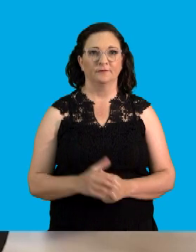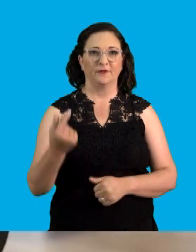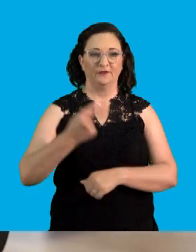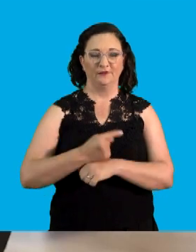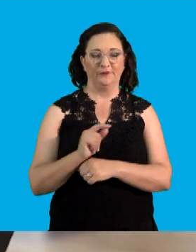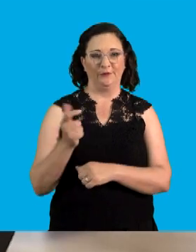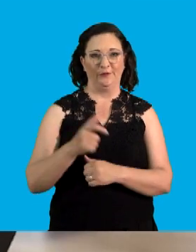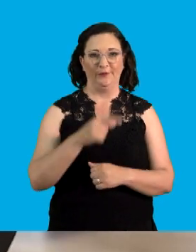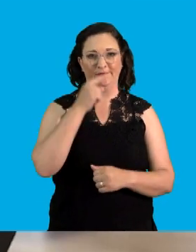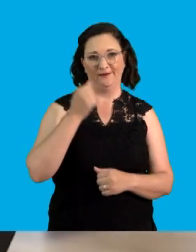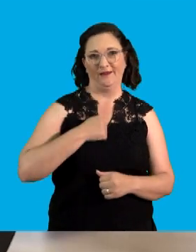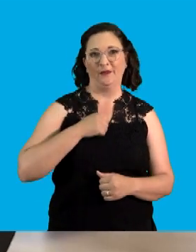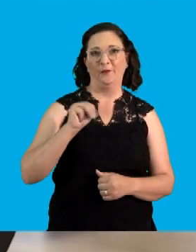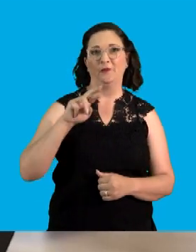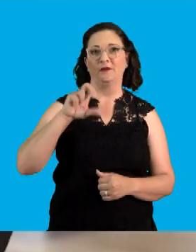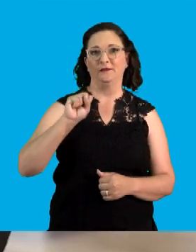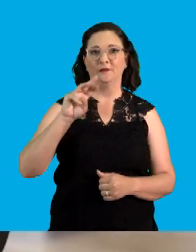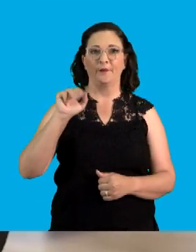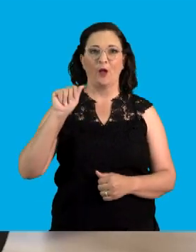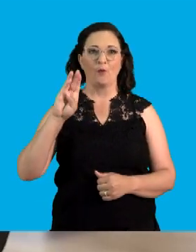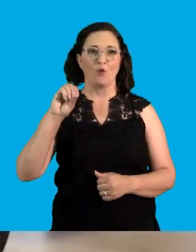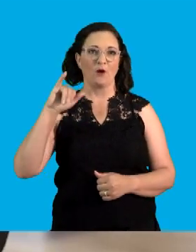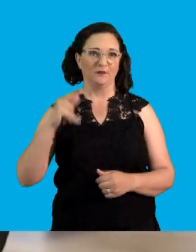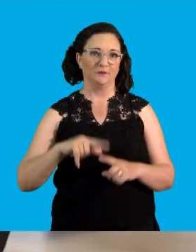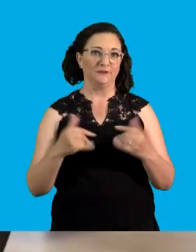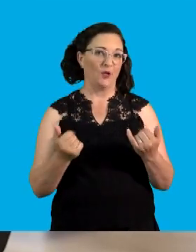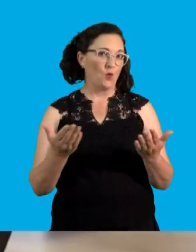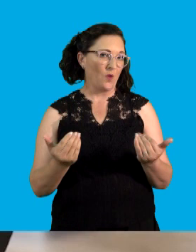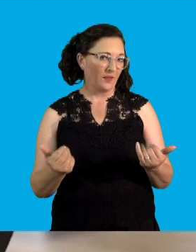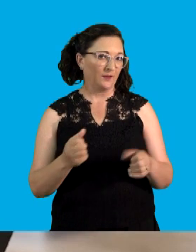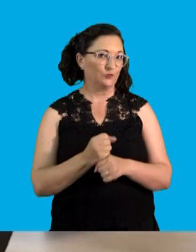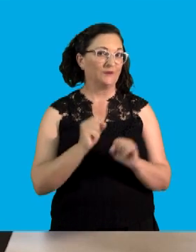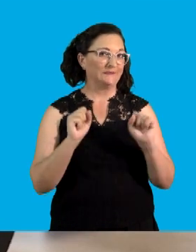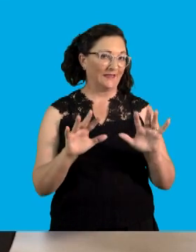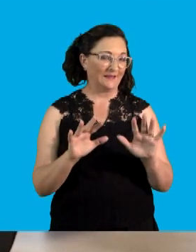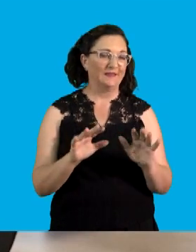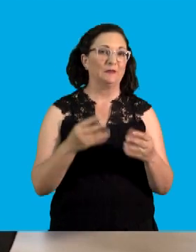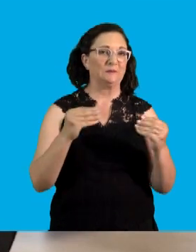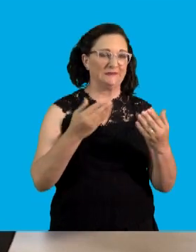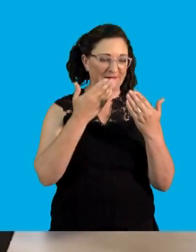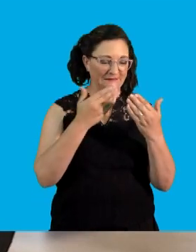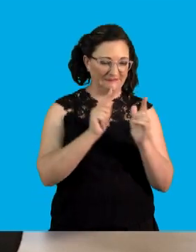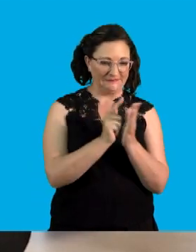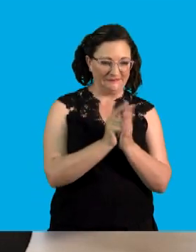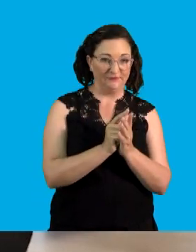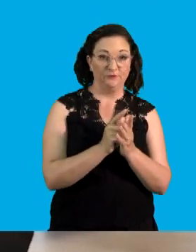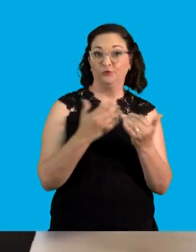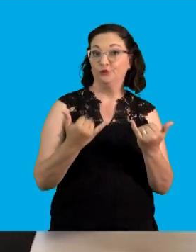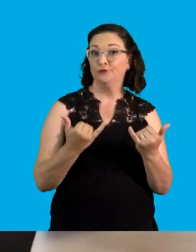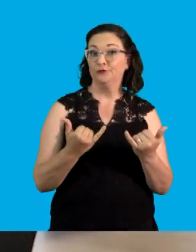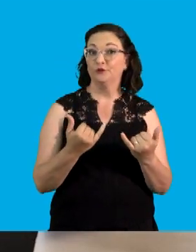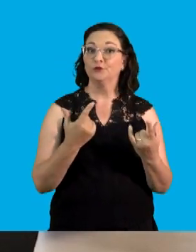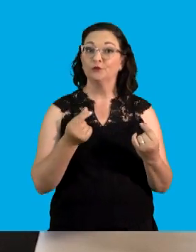Good day, everybody. My name is Ms. Mabor. I welcome you to today's Grade 10 Business Studies lesson. And for today's lesson, we'll